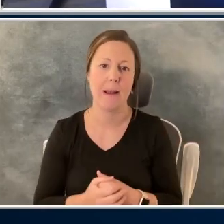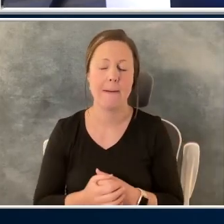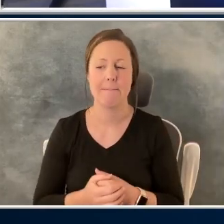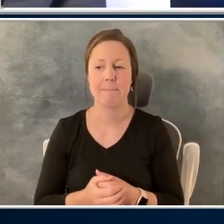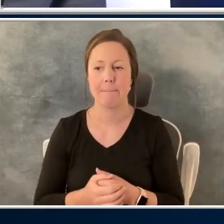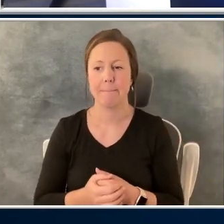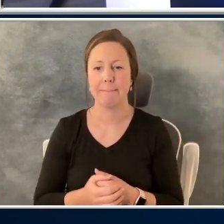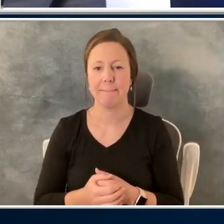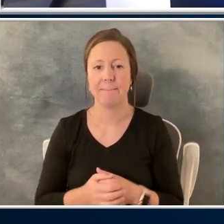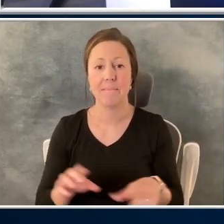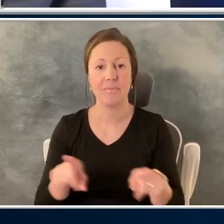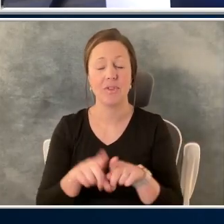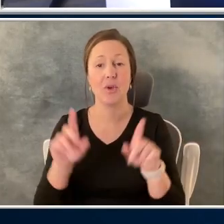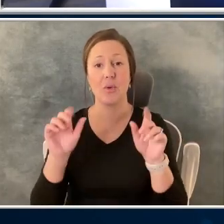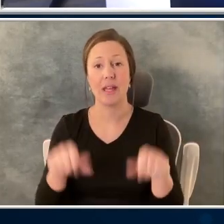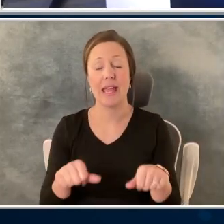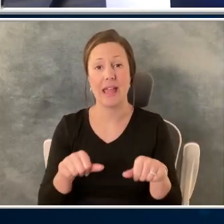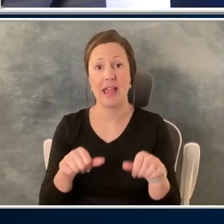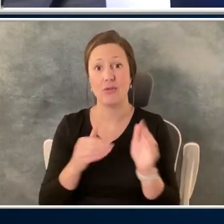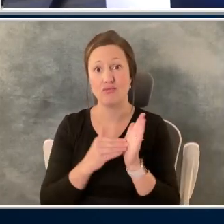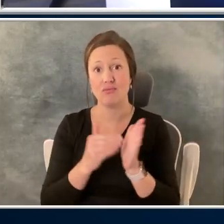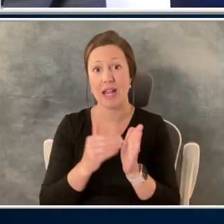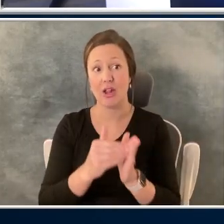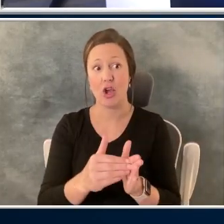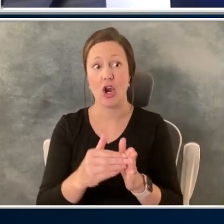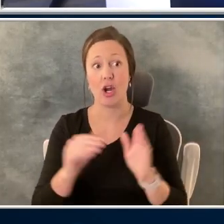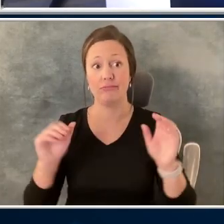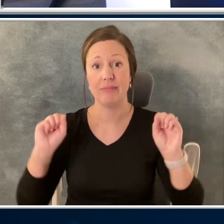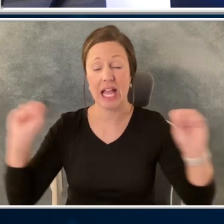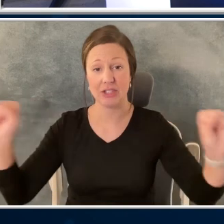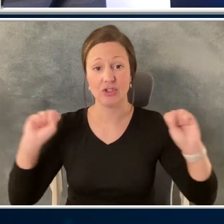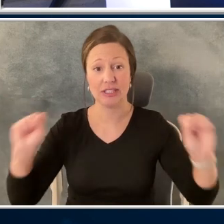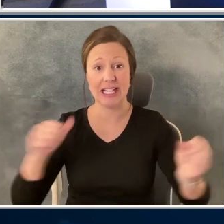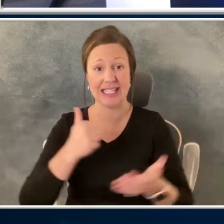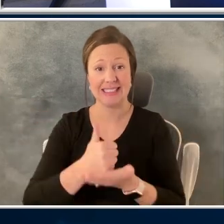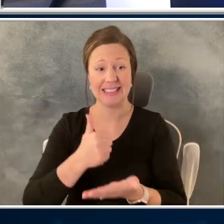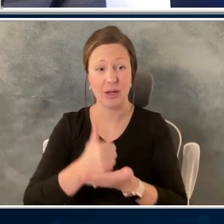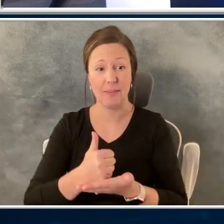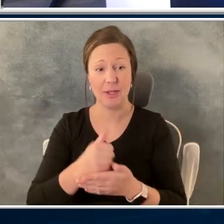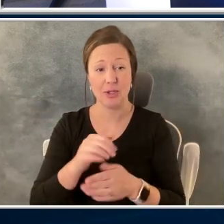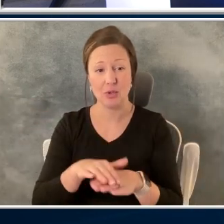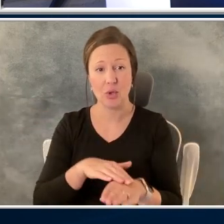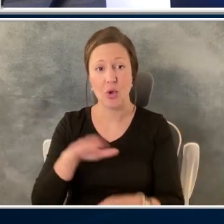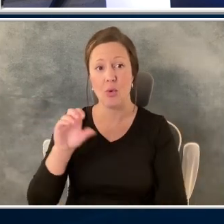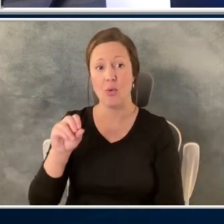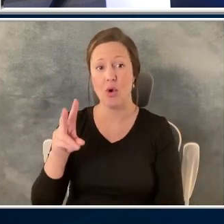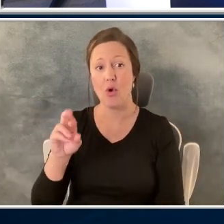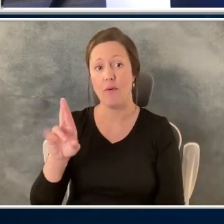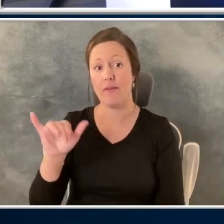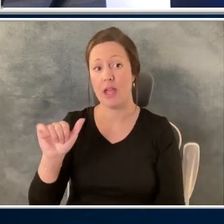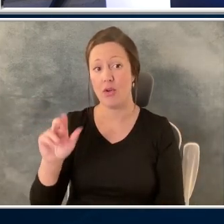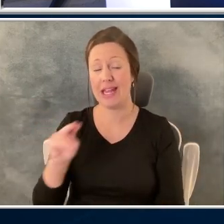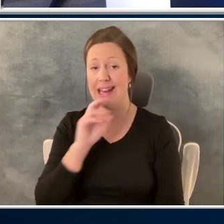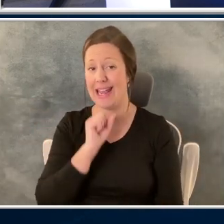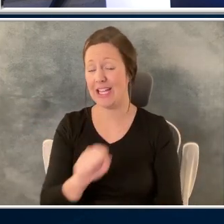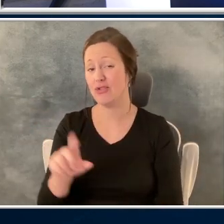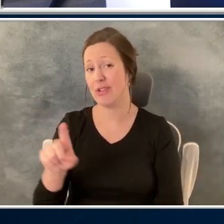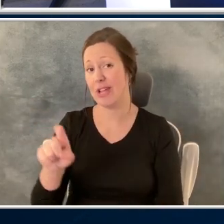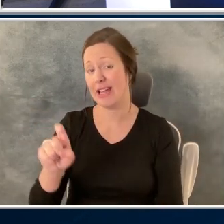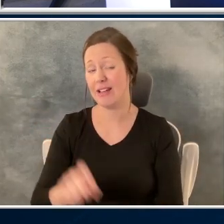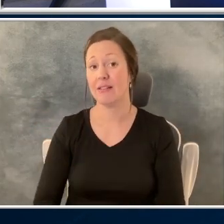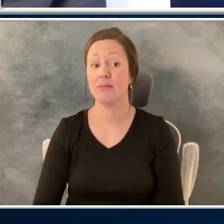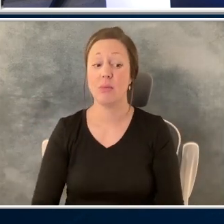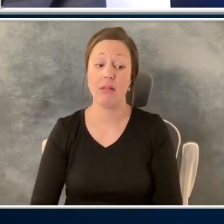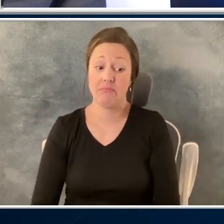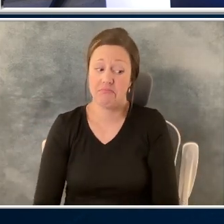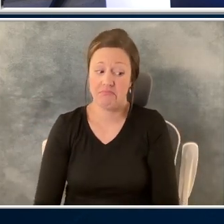can regular aerobic exercise potentially slow ovarian aging? Well, I think aerobic exercise can be good,